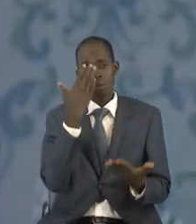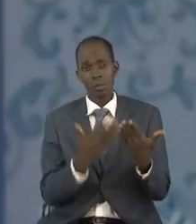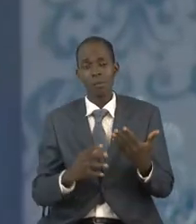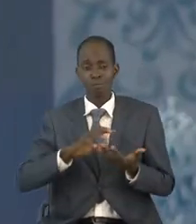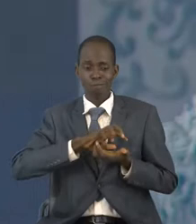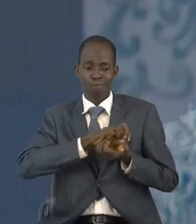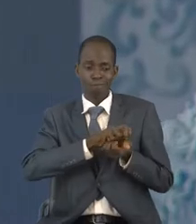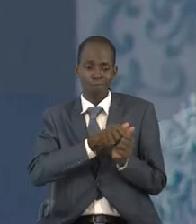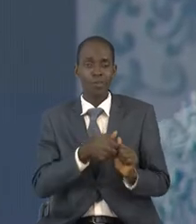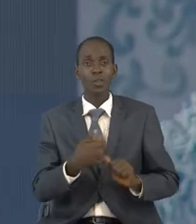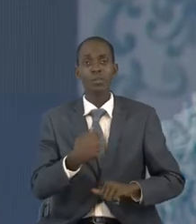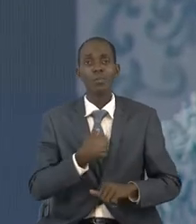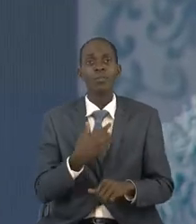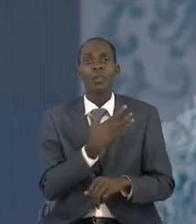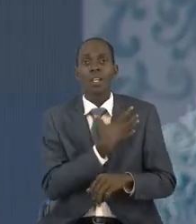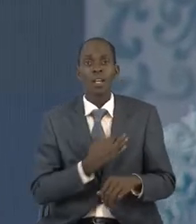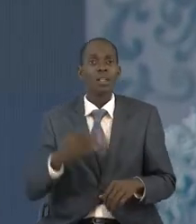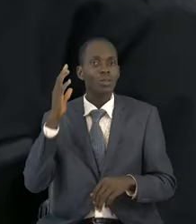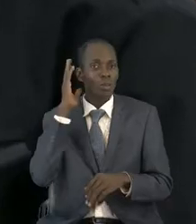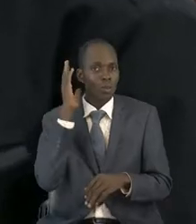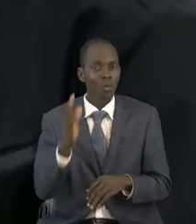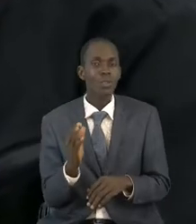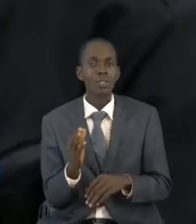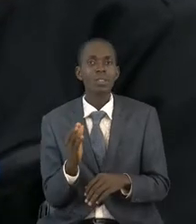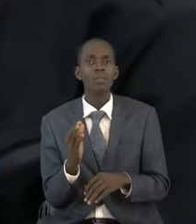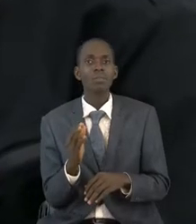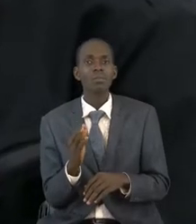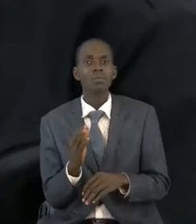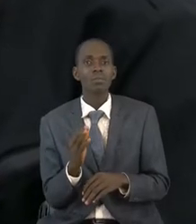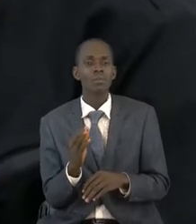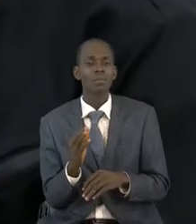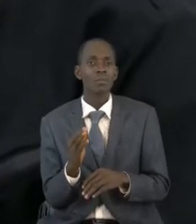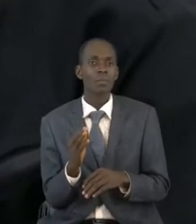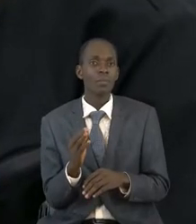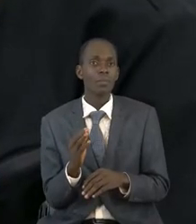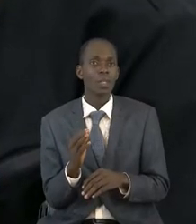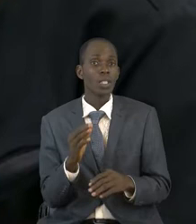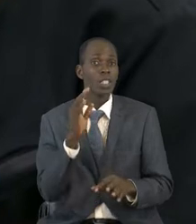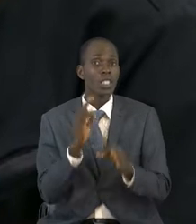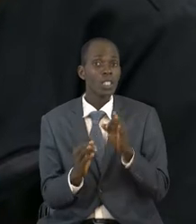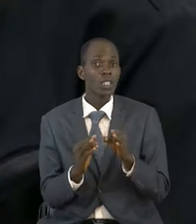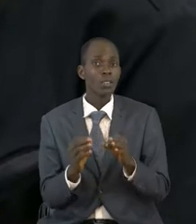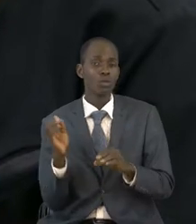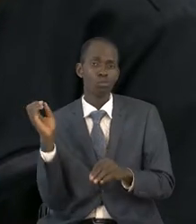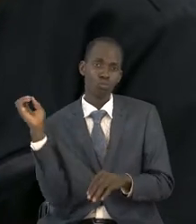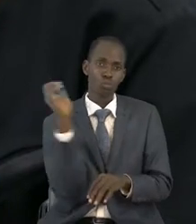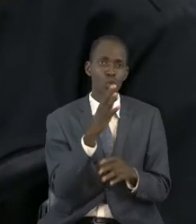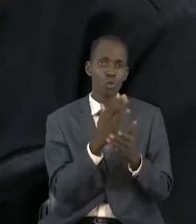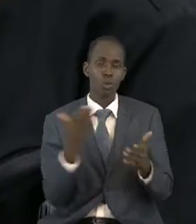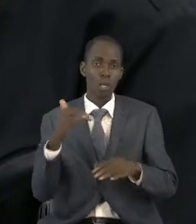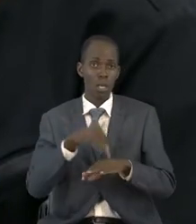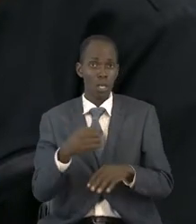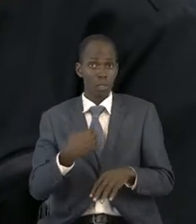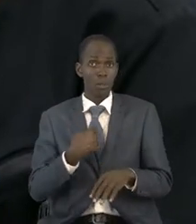something, there is more from where that came from. He threw something at me, and if I don't